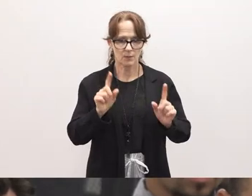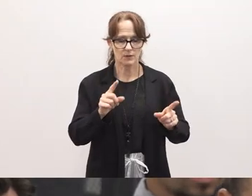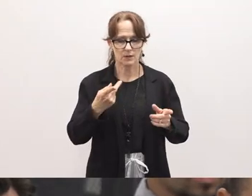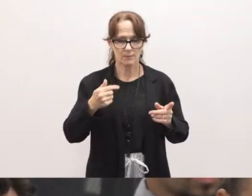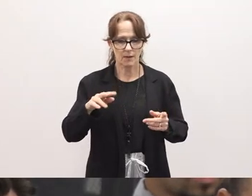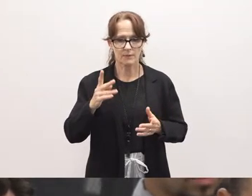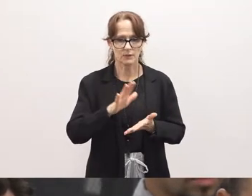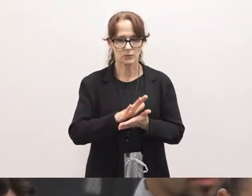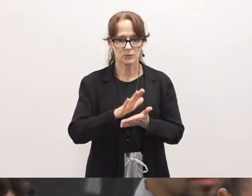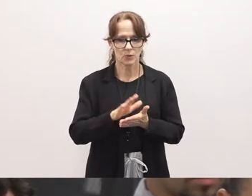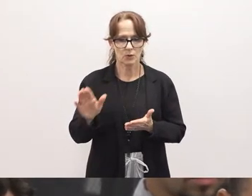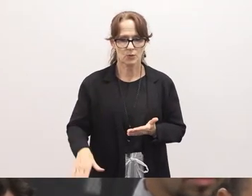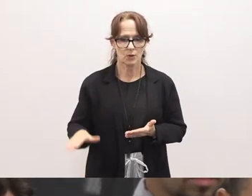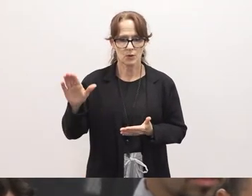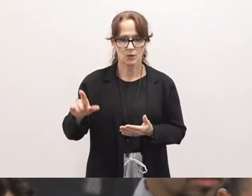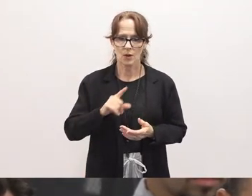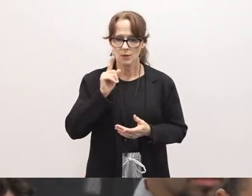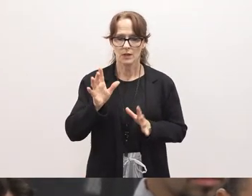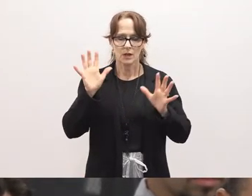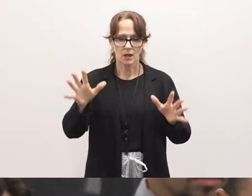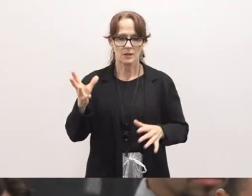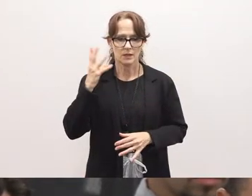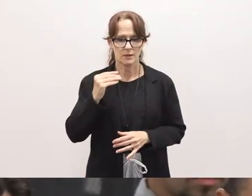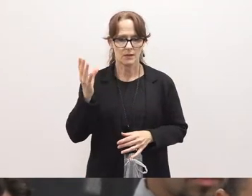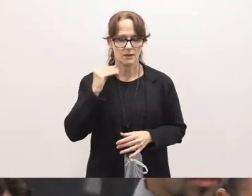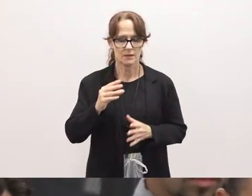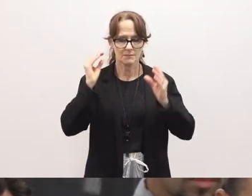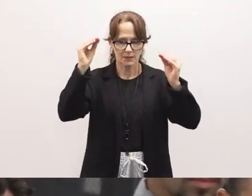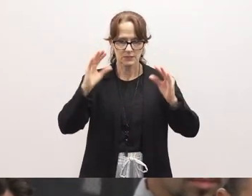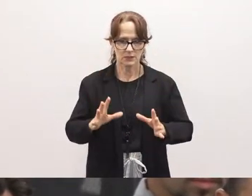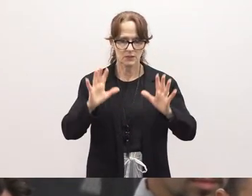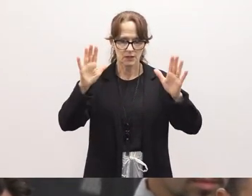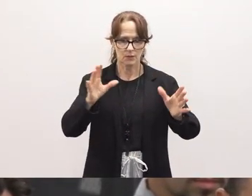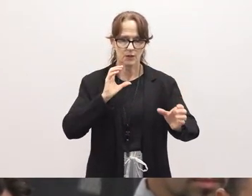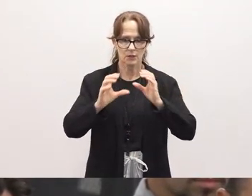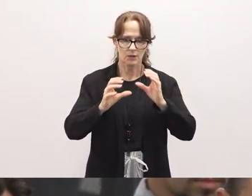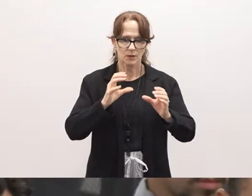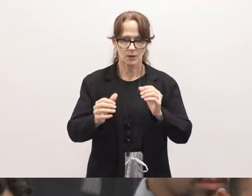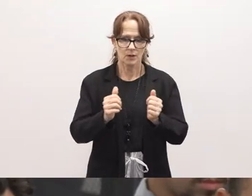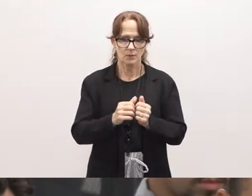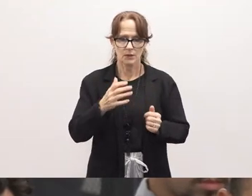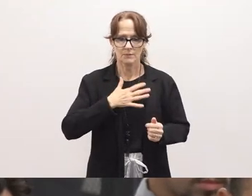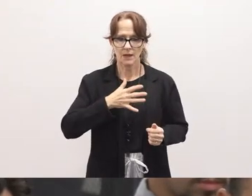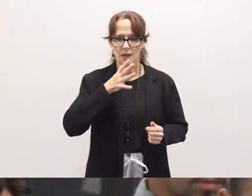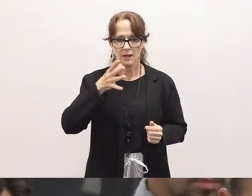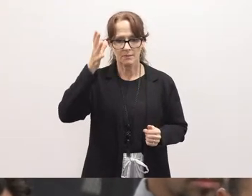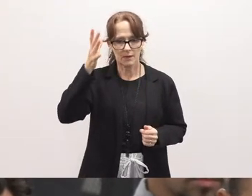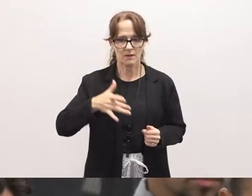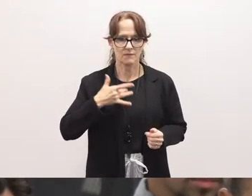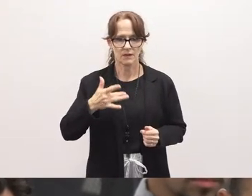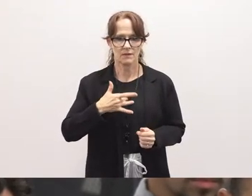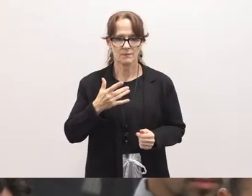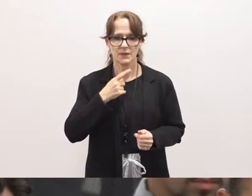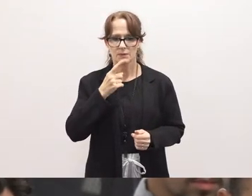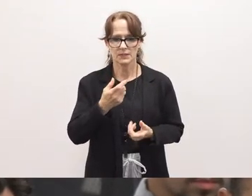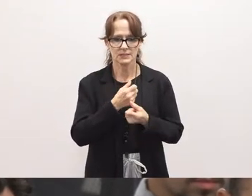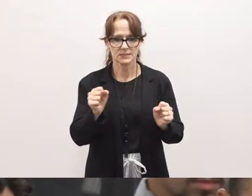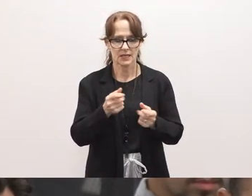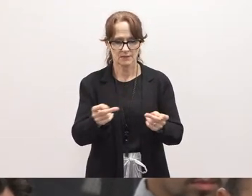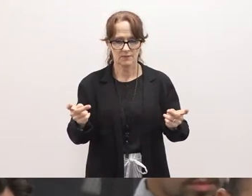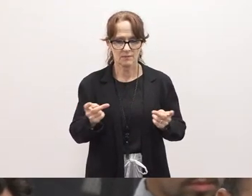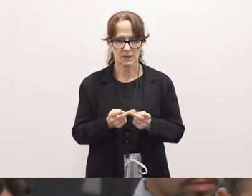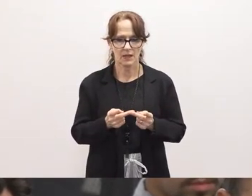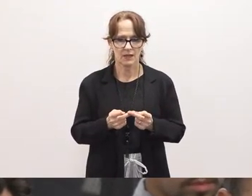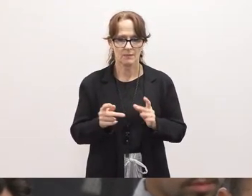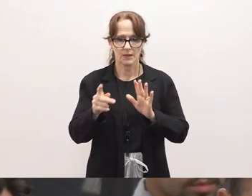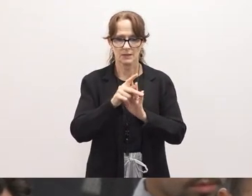school growing up, and I had a super awesome experience. My teachers had great communication with my parents, and it felt like a super safe environment.